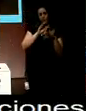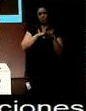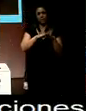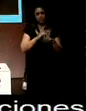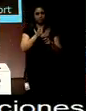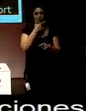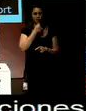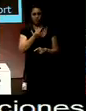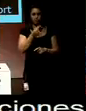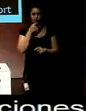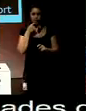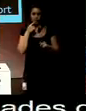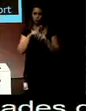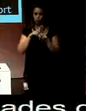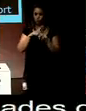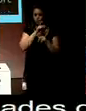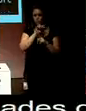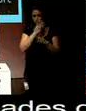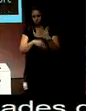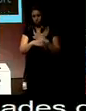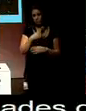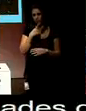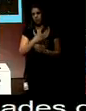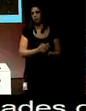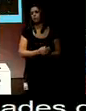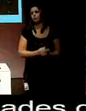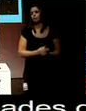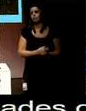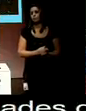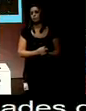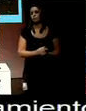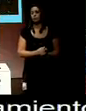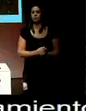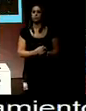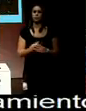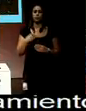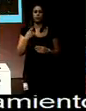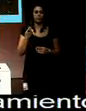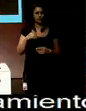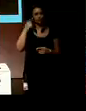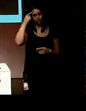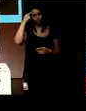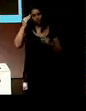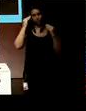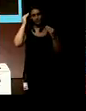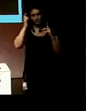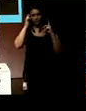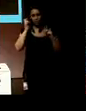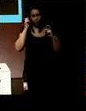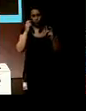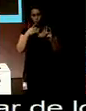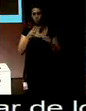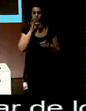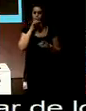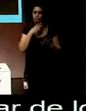have adapted their infrastructures, but however all these efforts, we